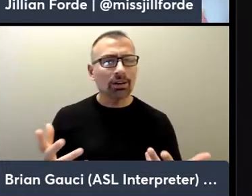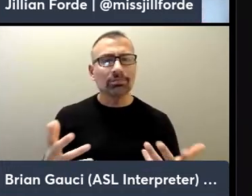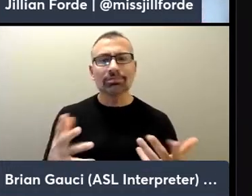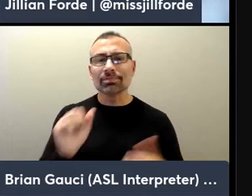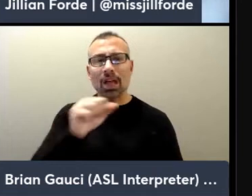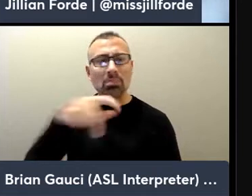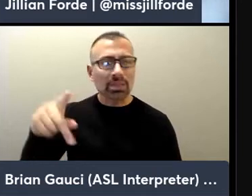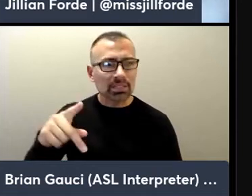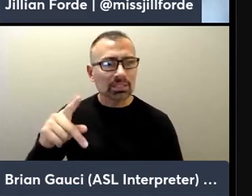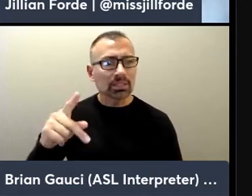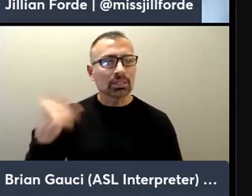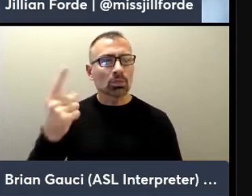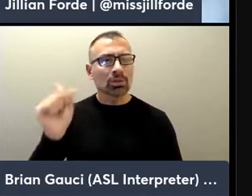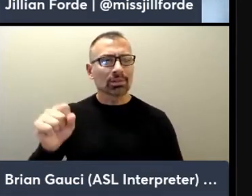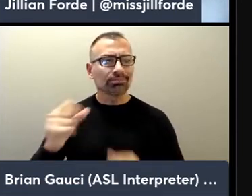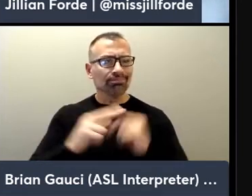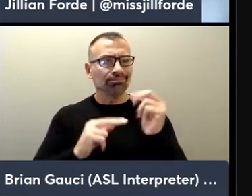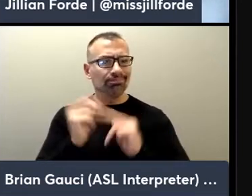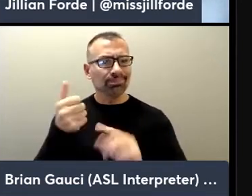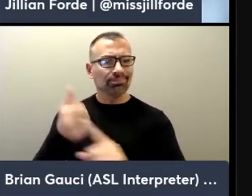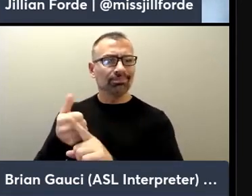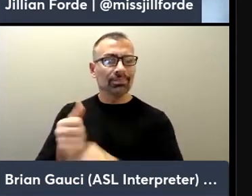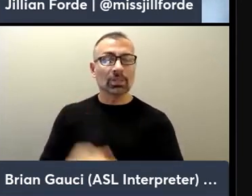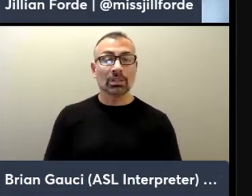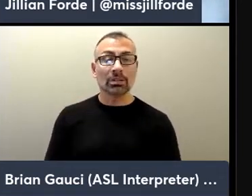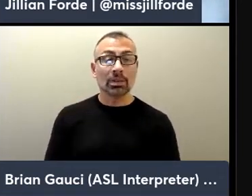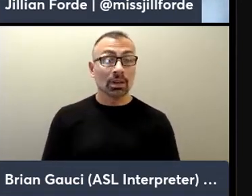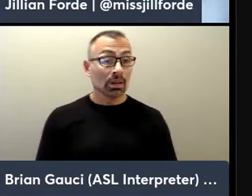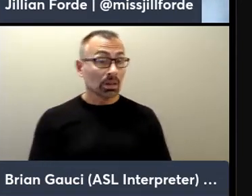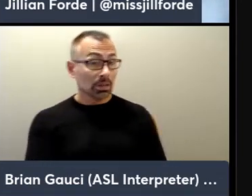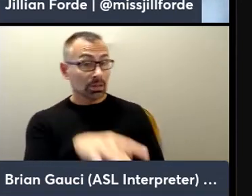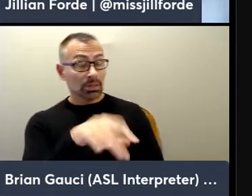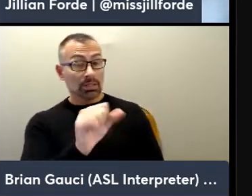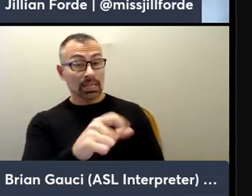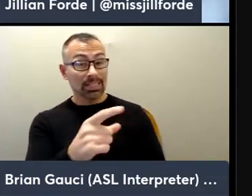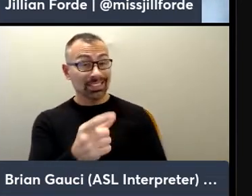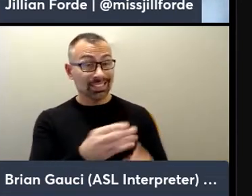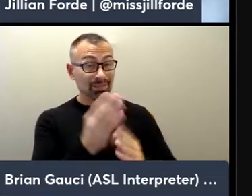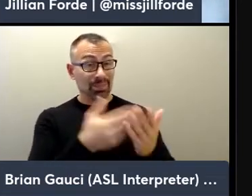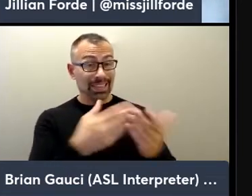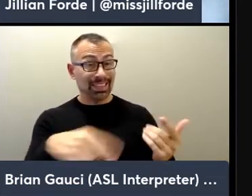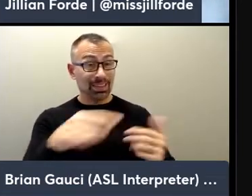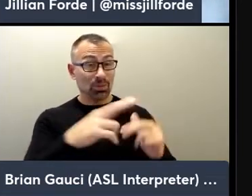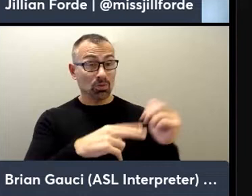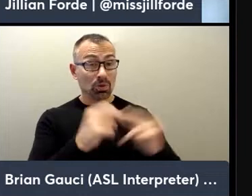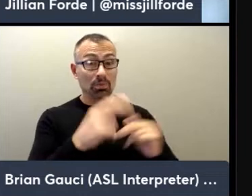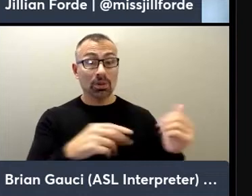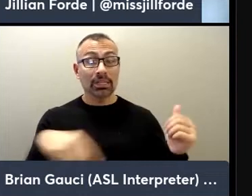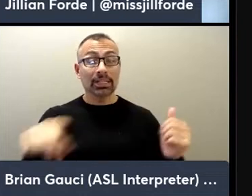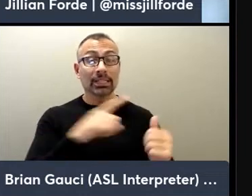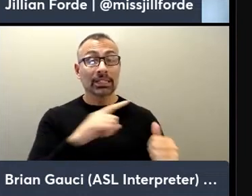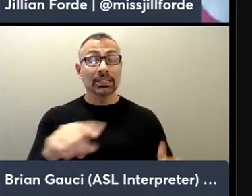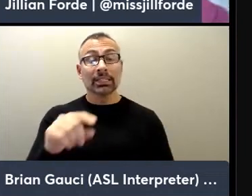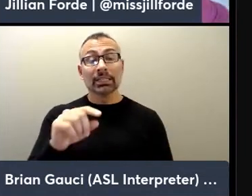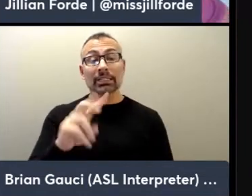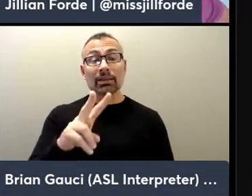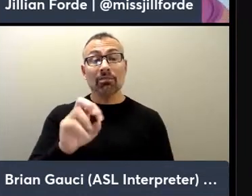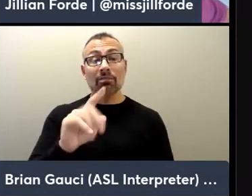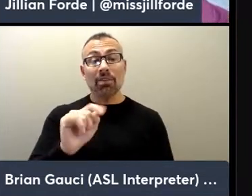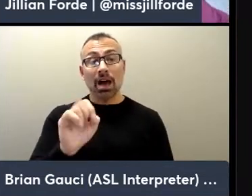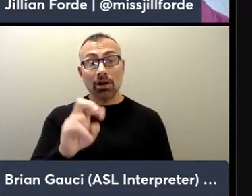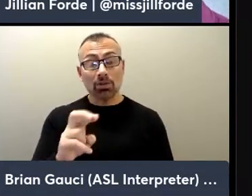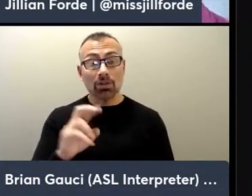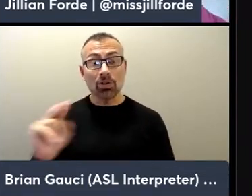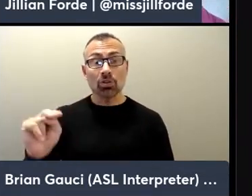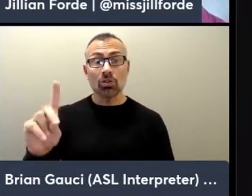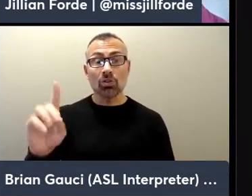someone could build? Yeah, so the main thing that we're building here is a validator node, right? So what we're building is a node